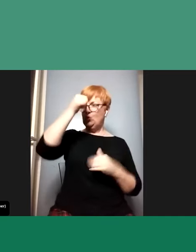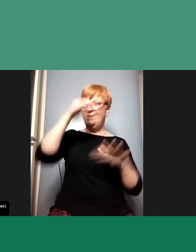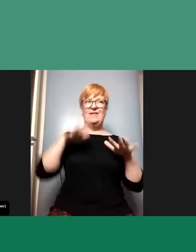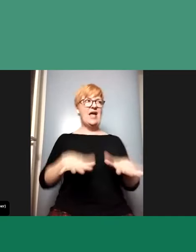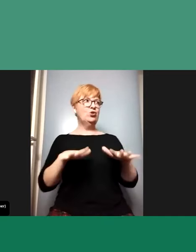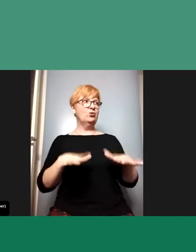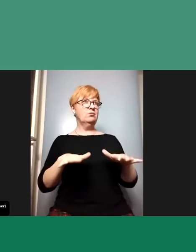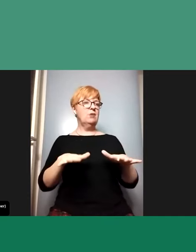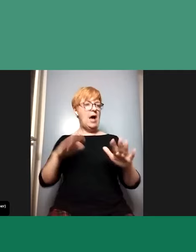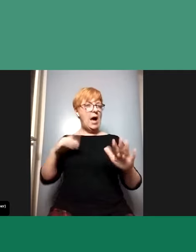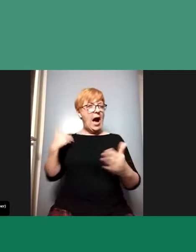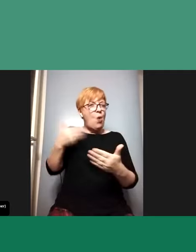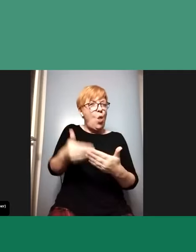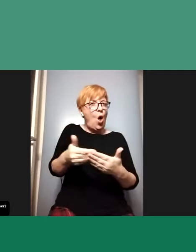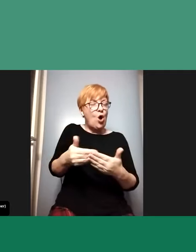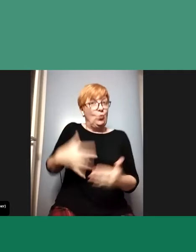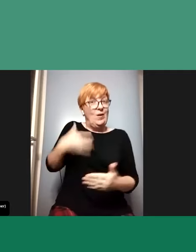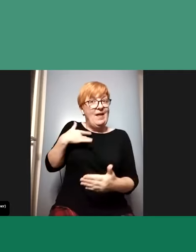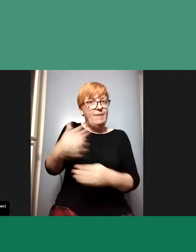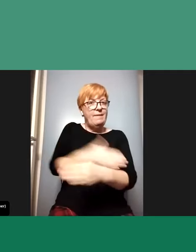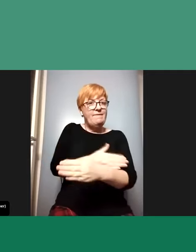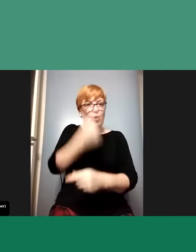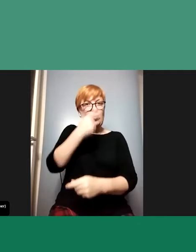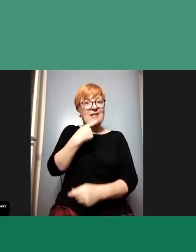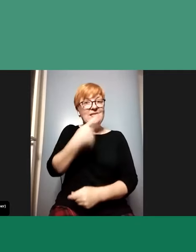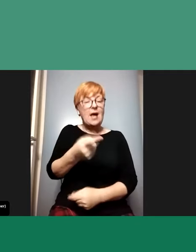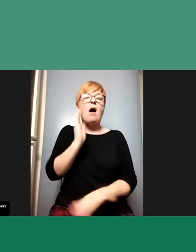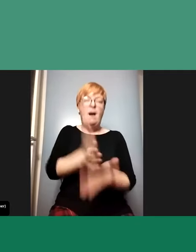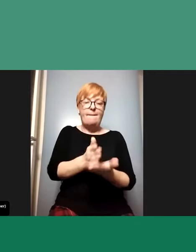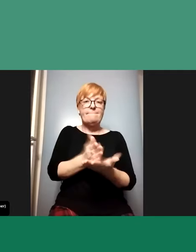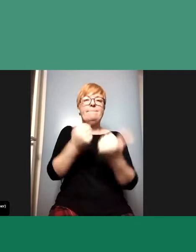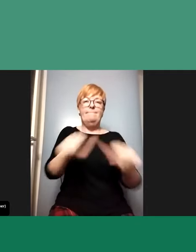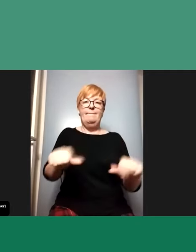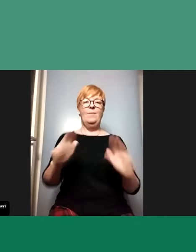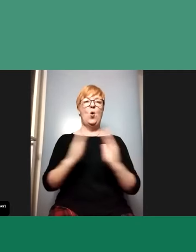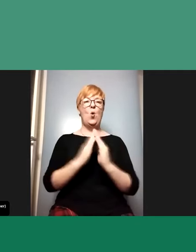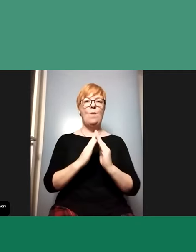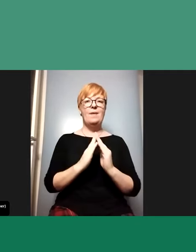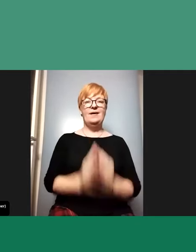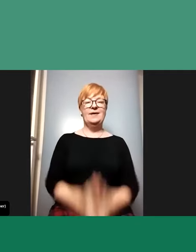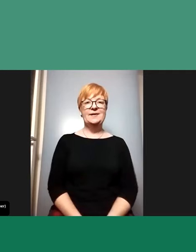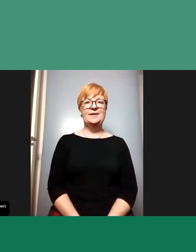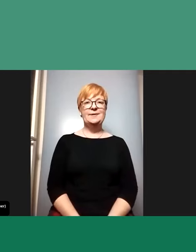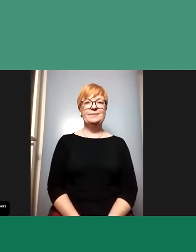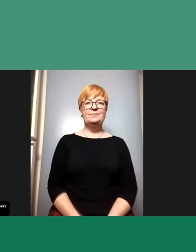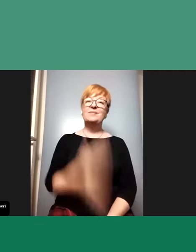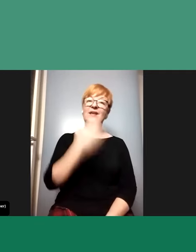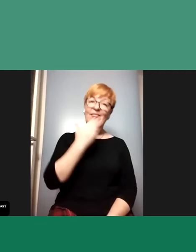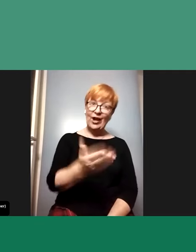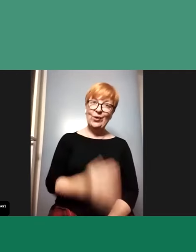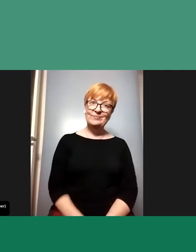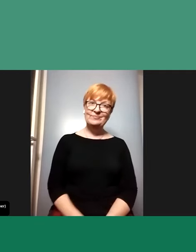place before you can call it home? Thank you.